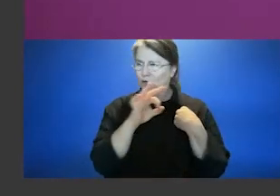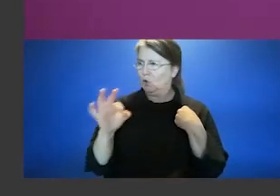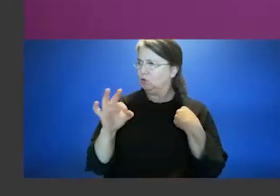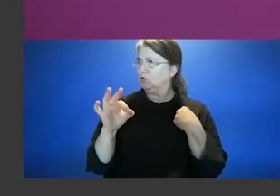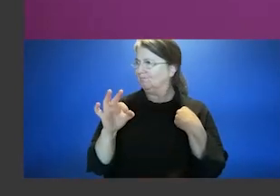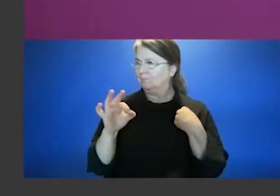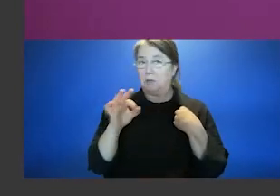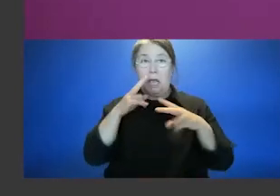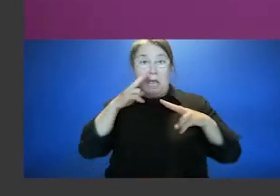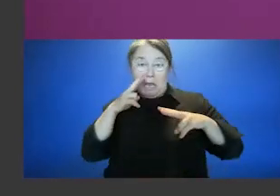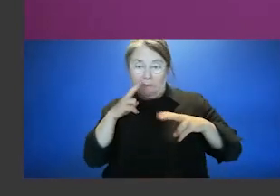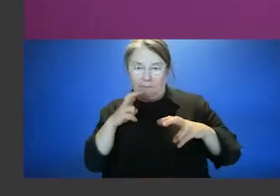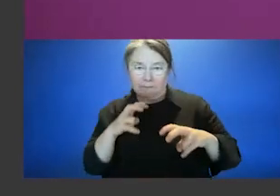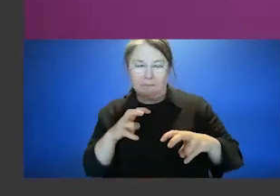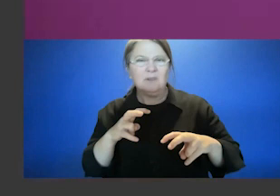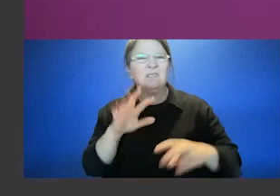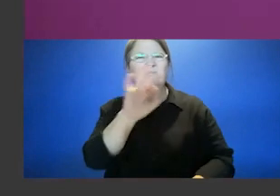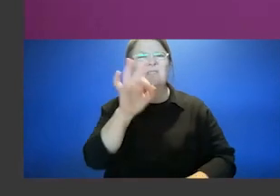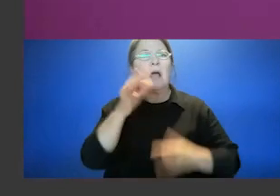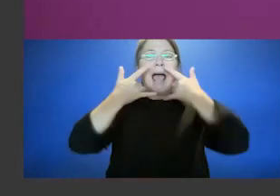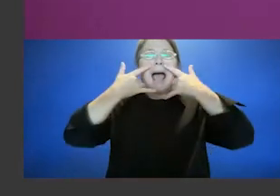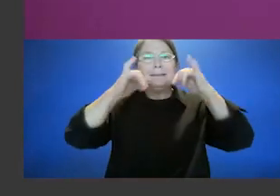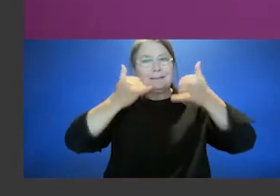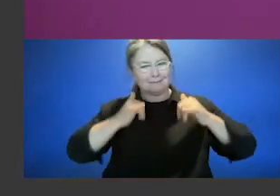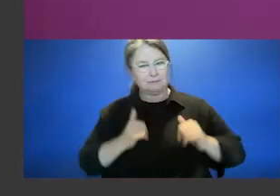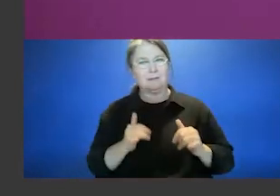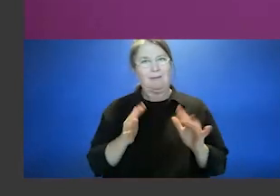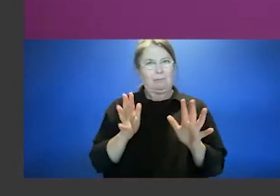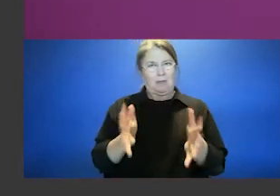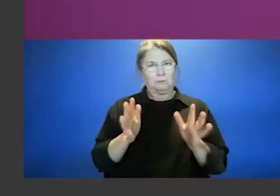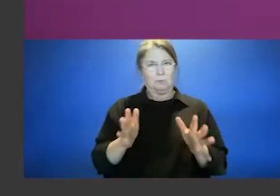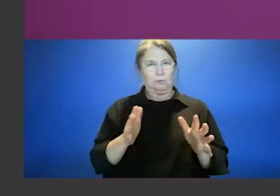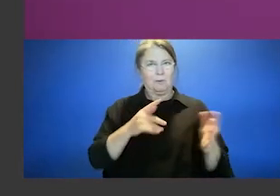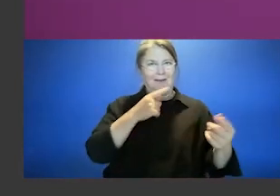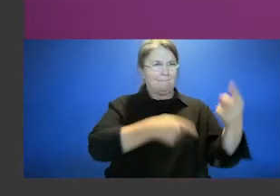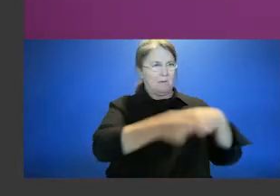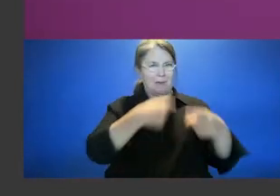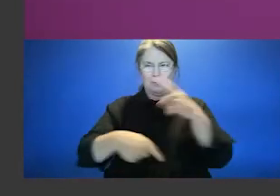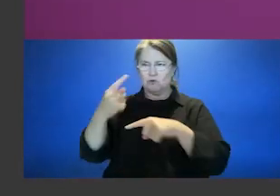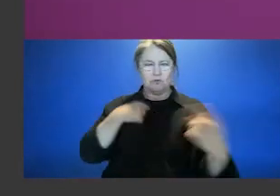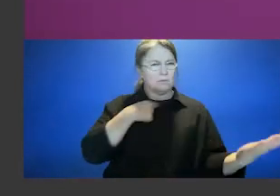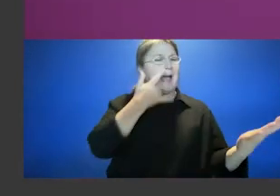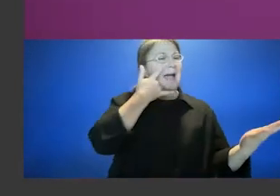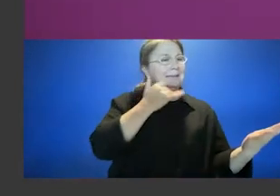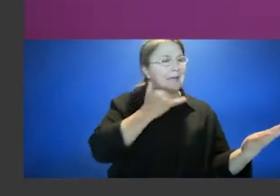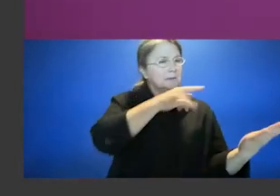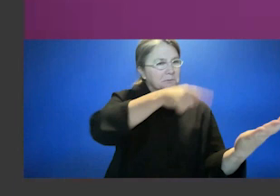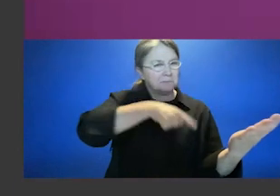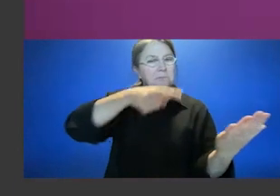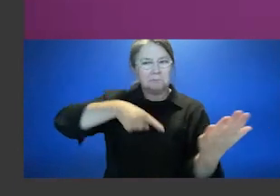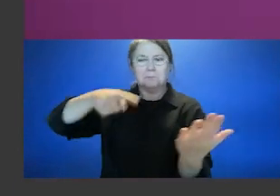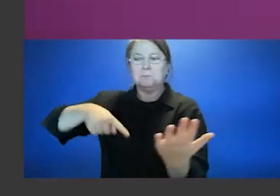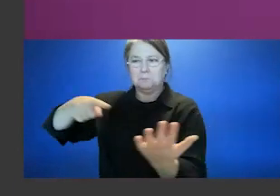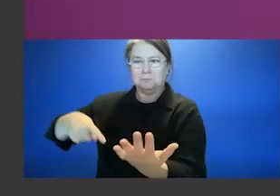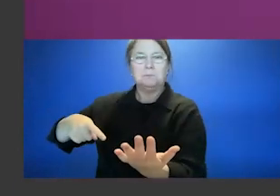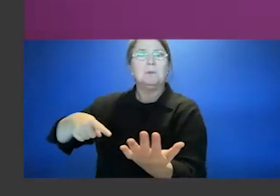an investigation. It is an assessment of the information that is available at that time. If further